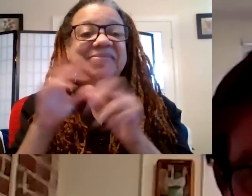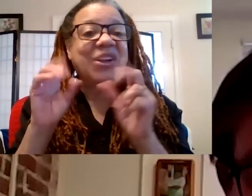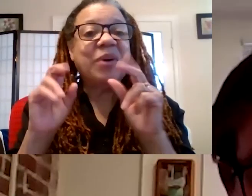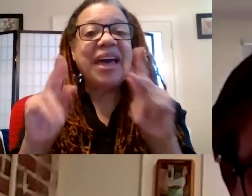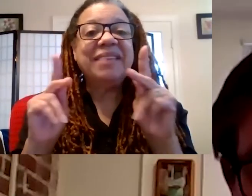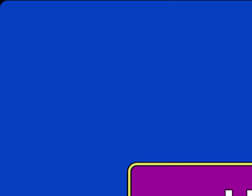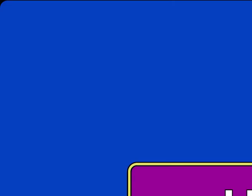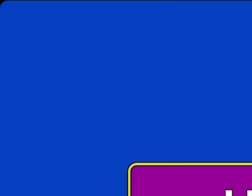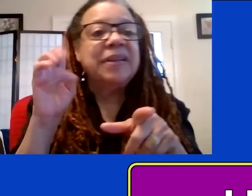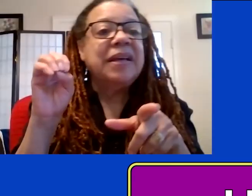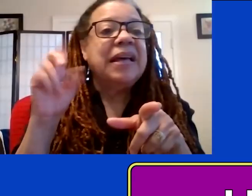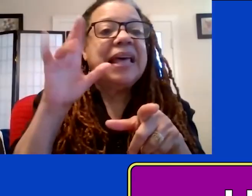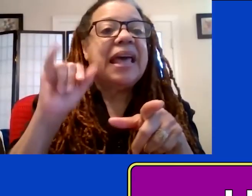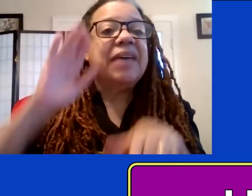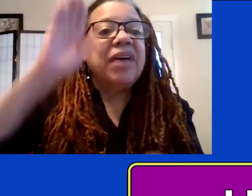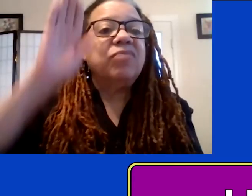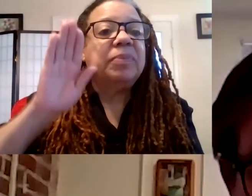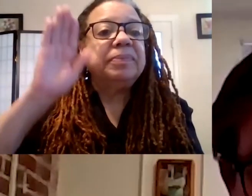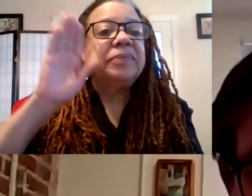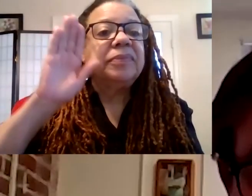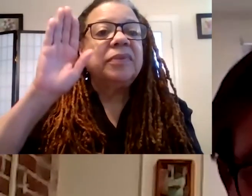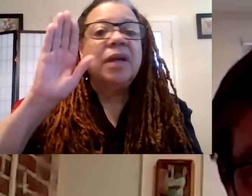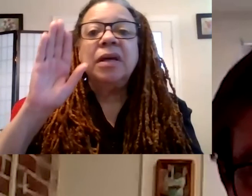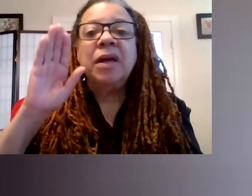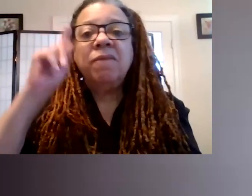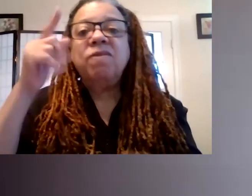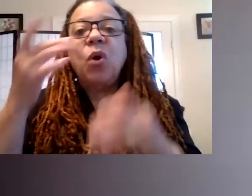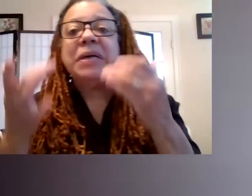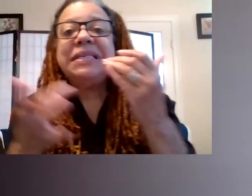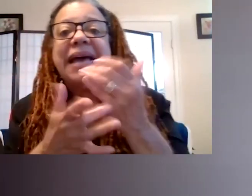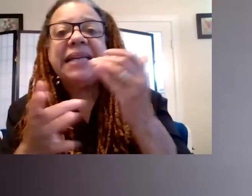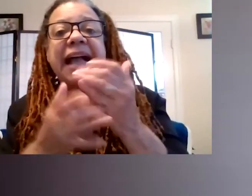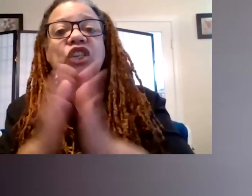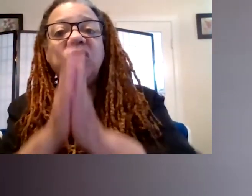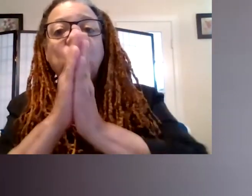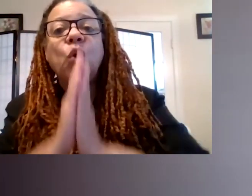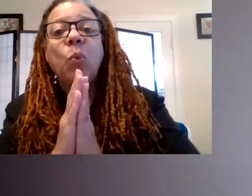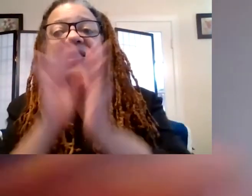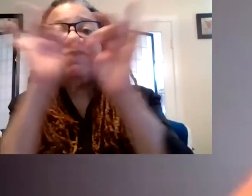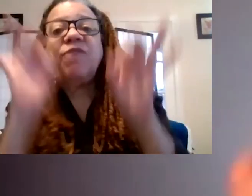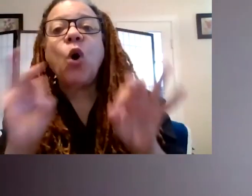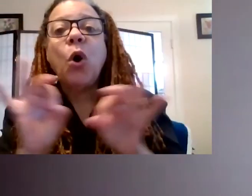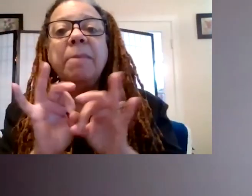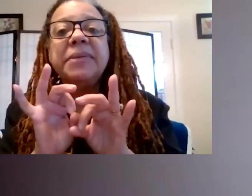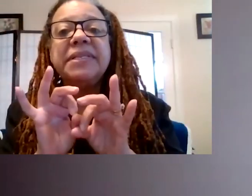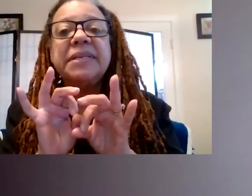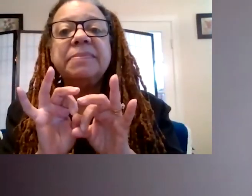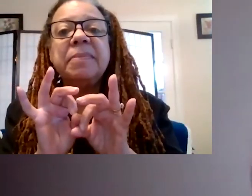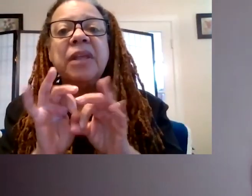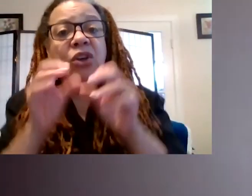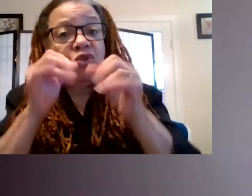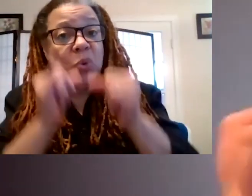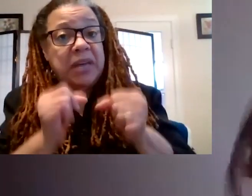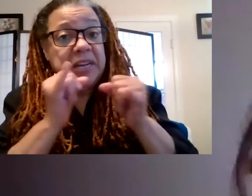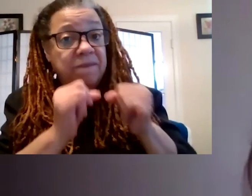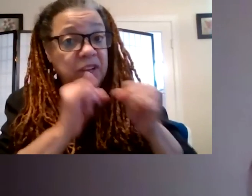All right, well, that's great. For technology request forms, do